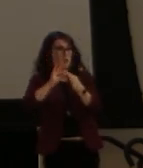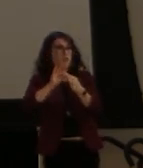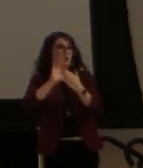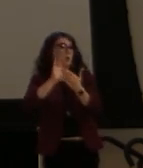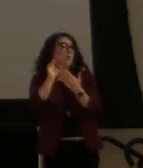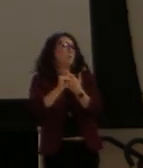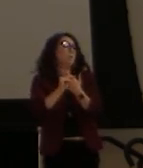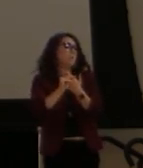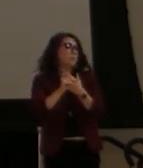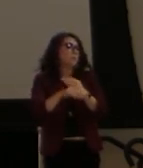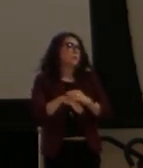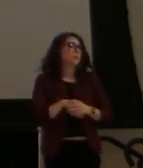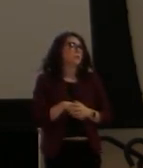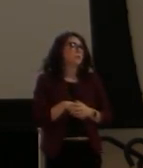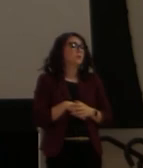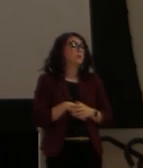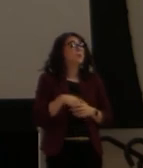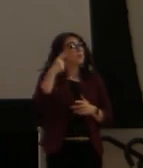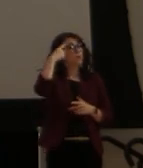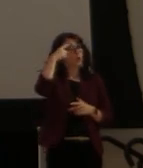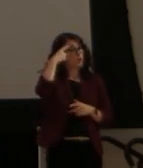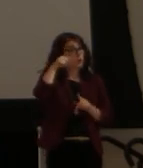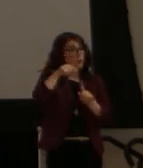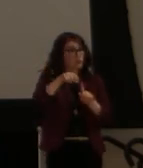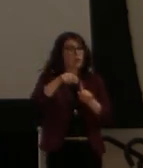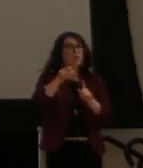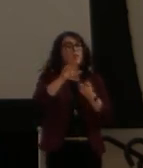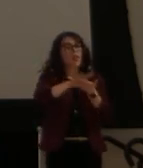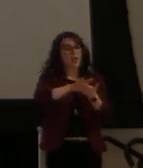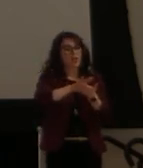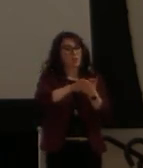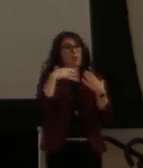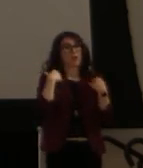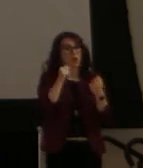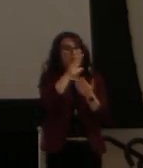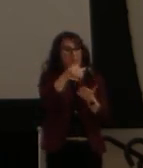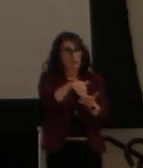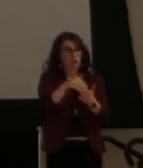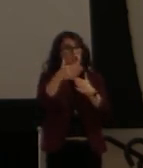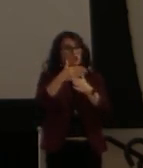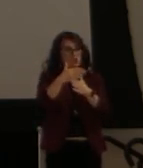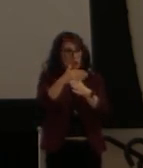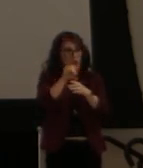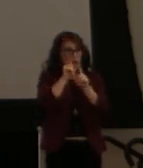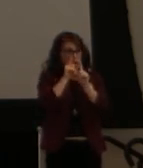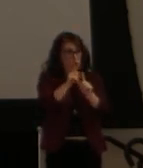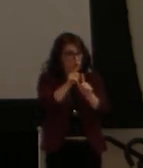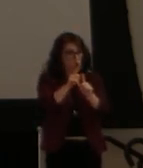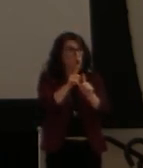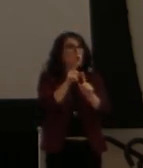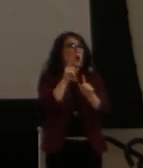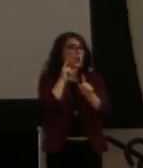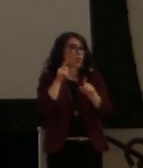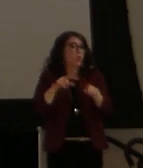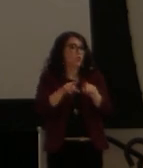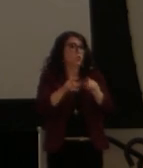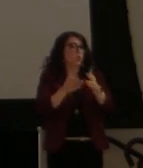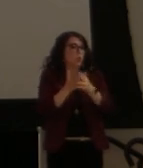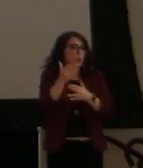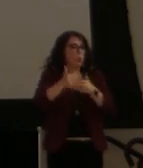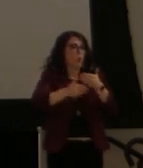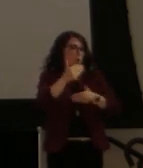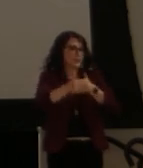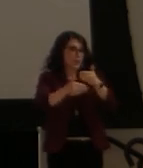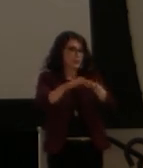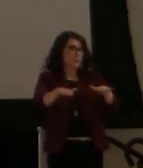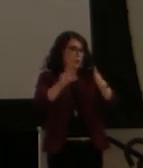curriculum with the goals that the Academic Health Center share best practices and processes among the colleges.